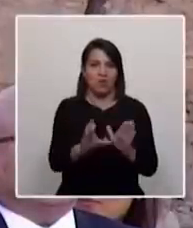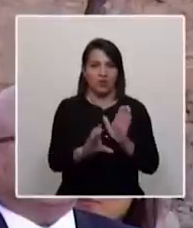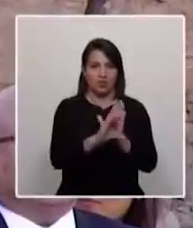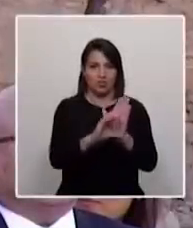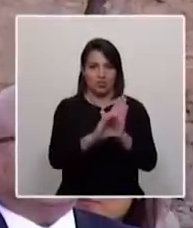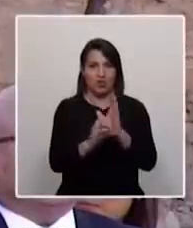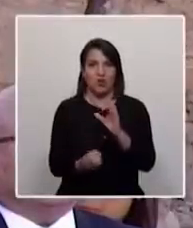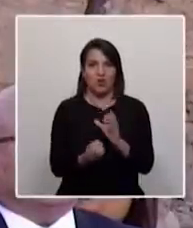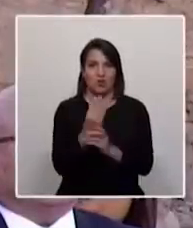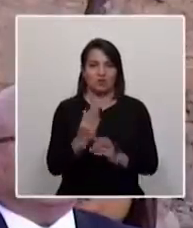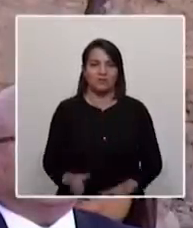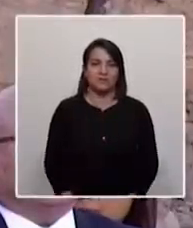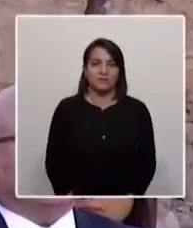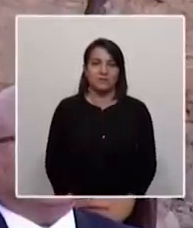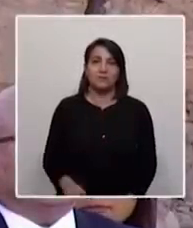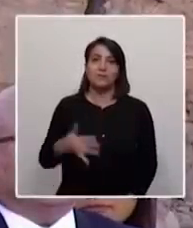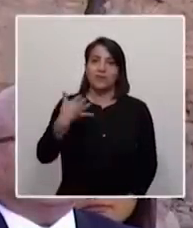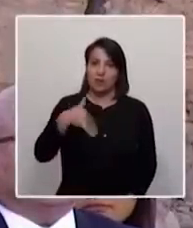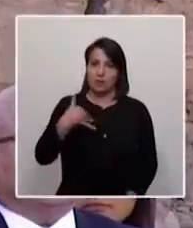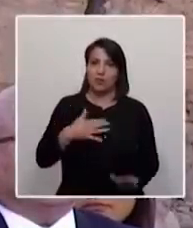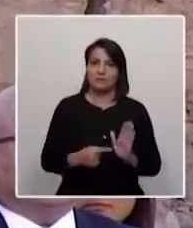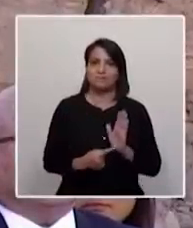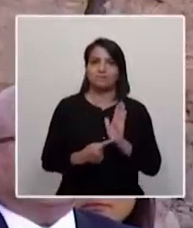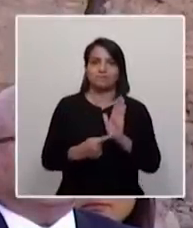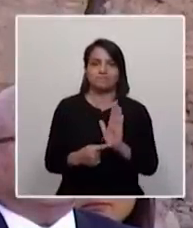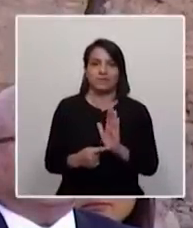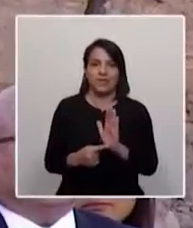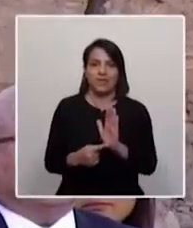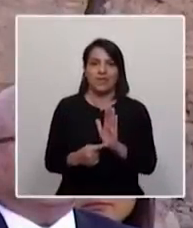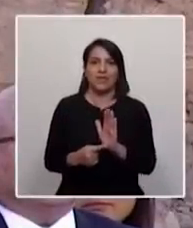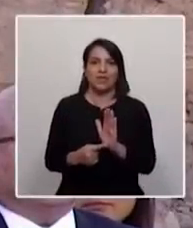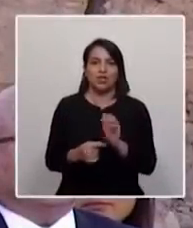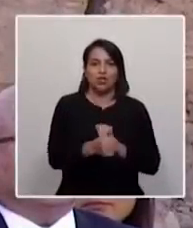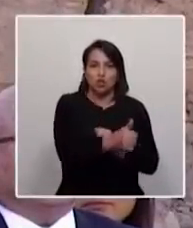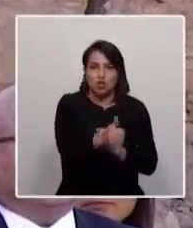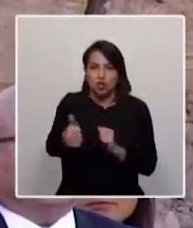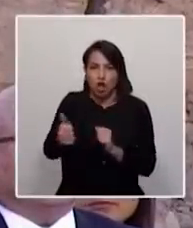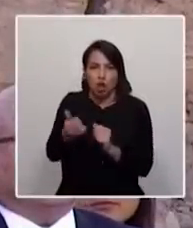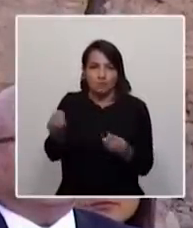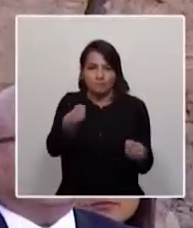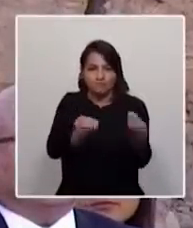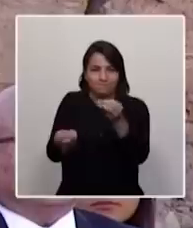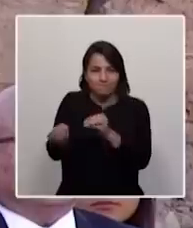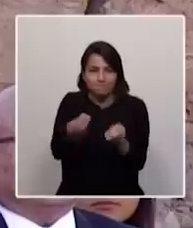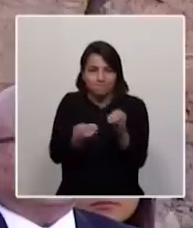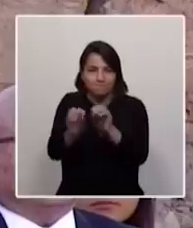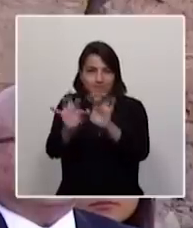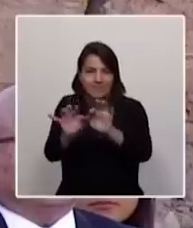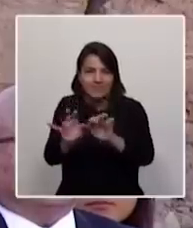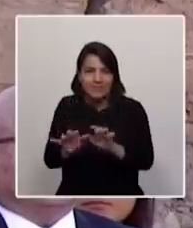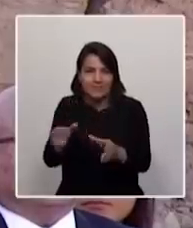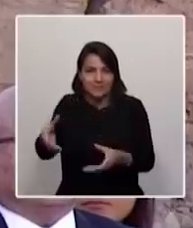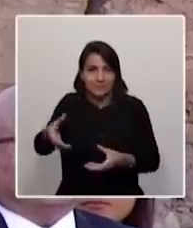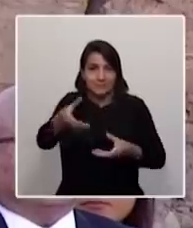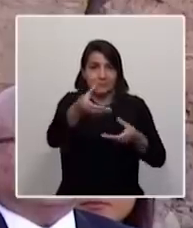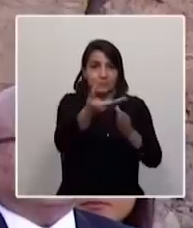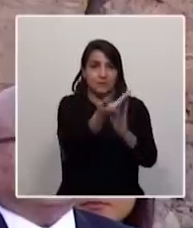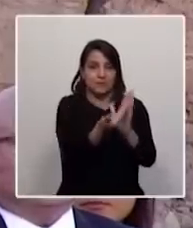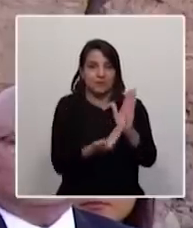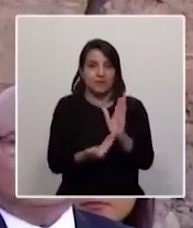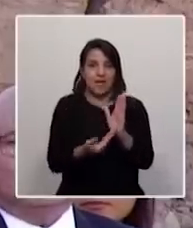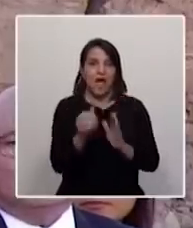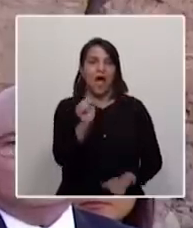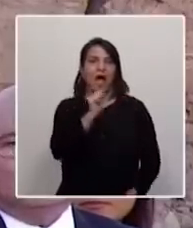Cabe destacar que el texto que hemos construido entre todas y todos. It should be noted that the text we have built together emphasizes the autonomy